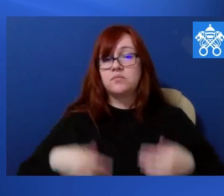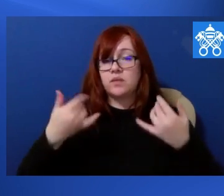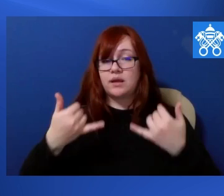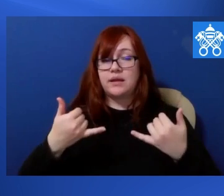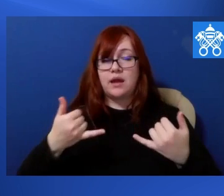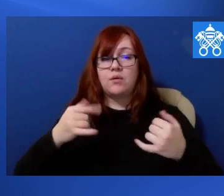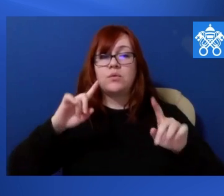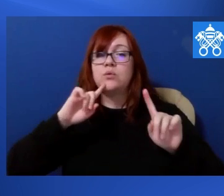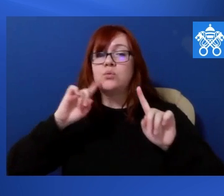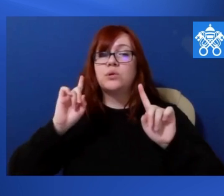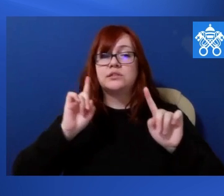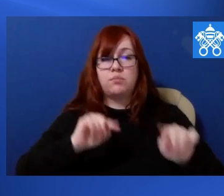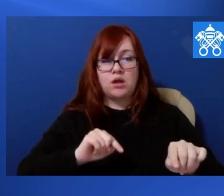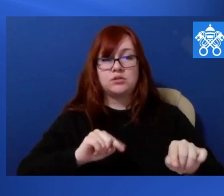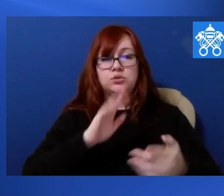responsory.